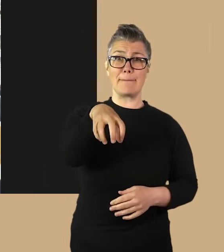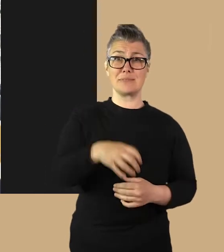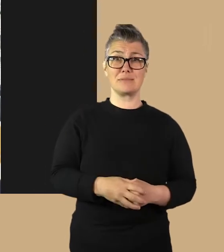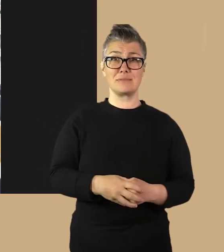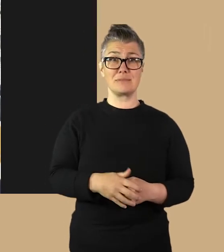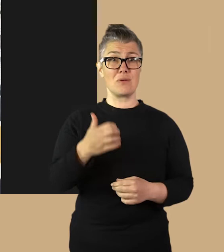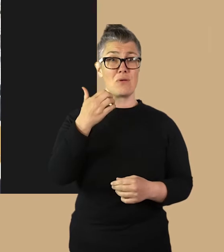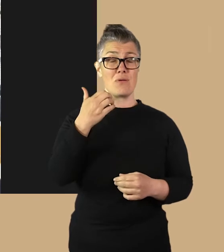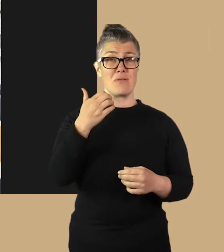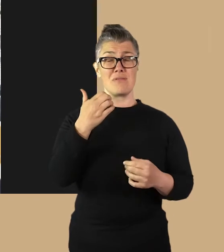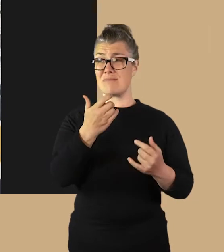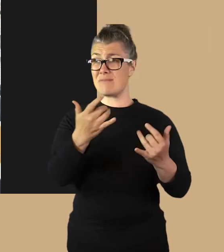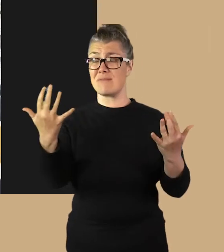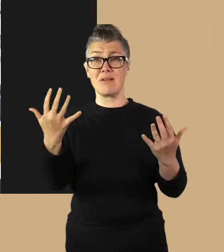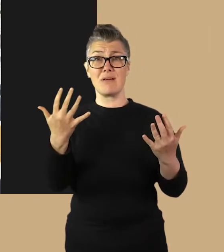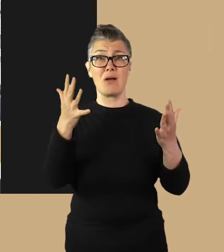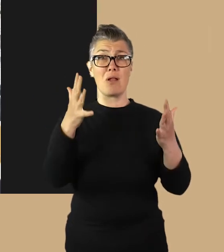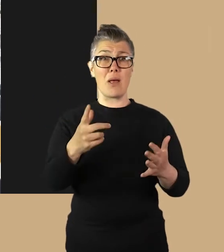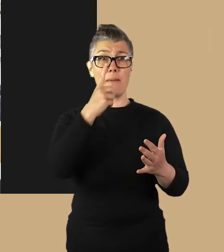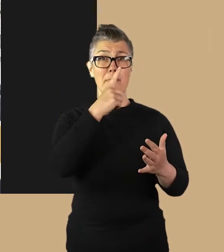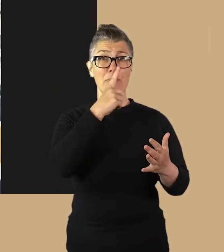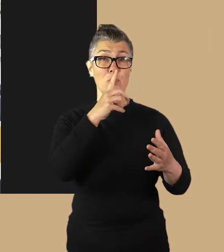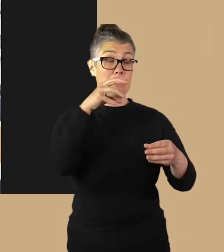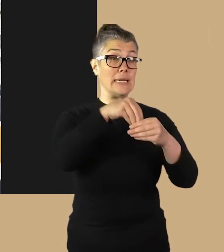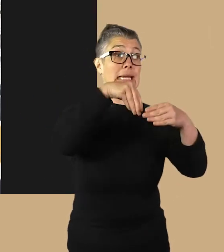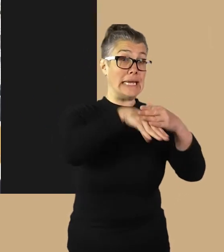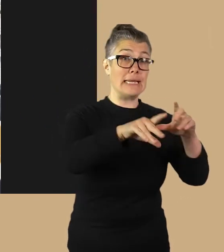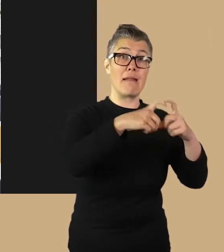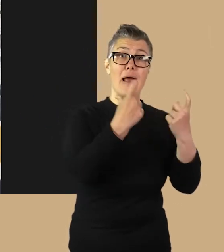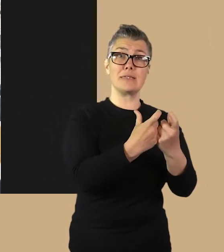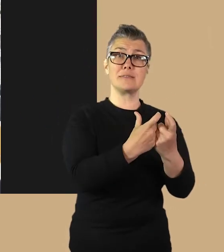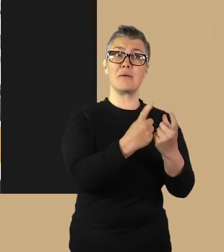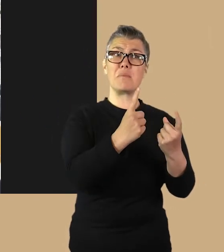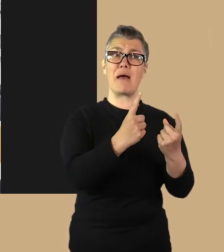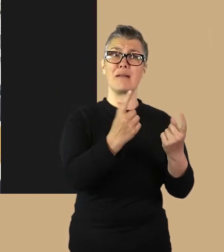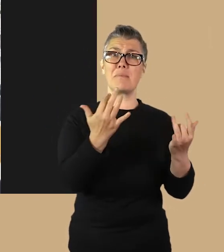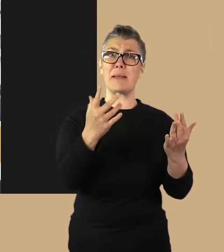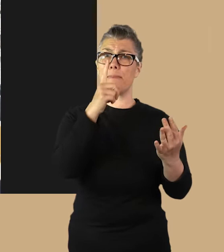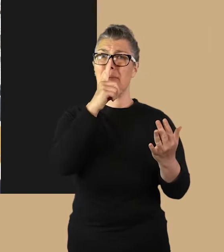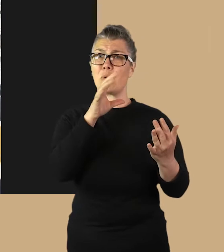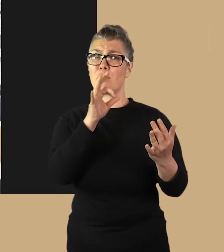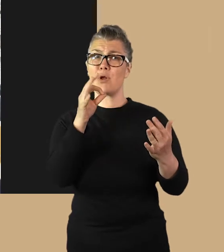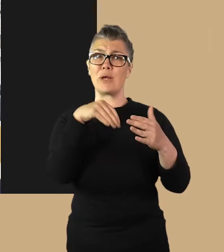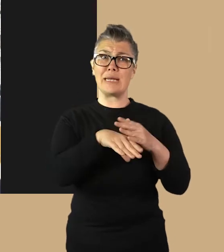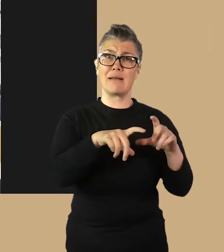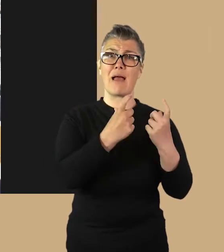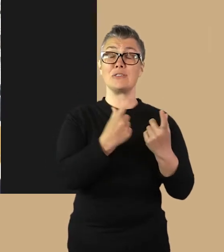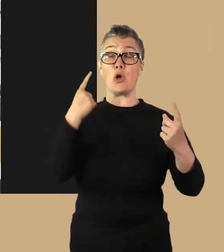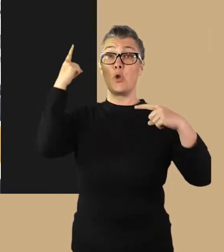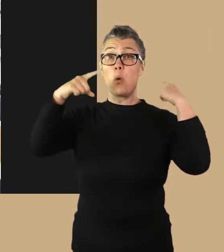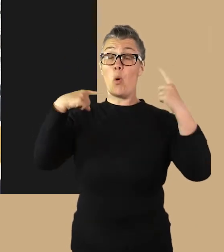really. There was always people in class, but there was just as many people not in class.